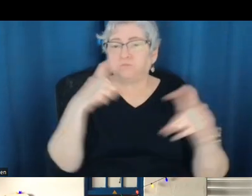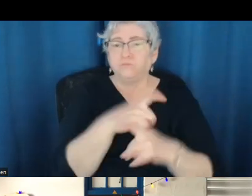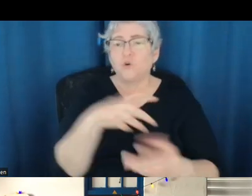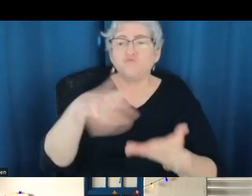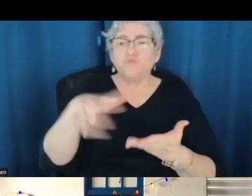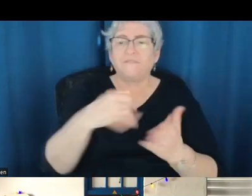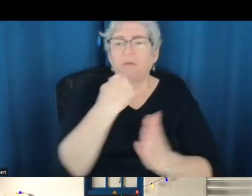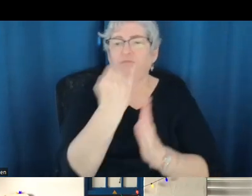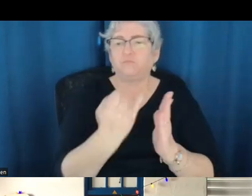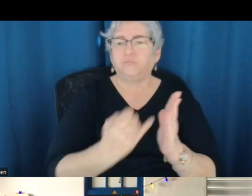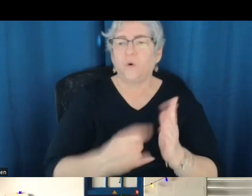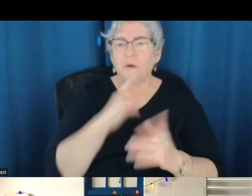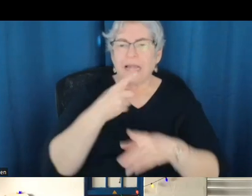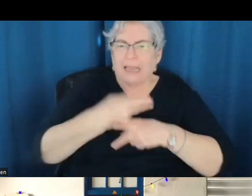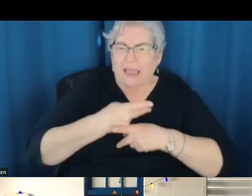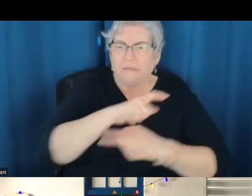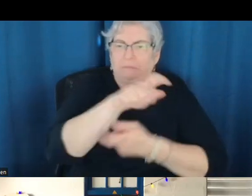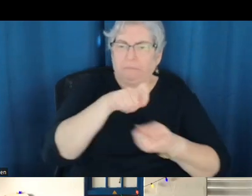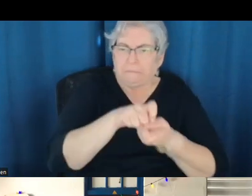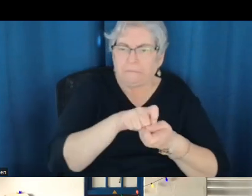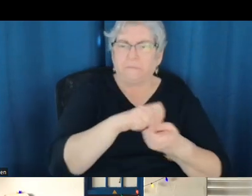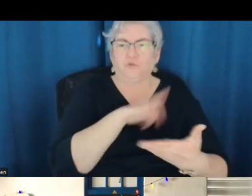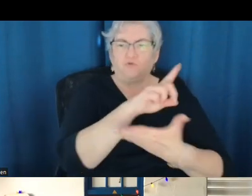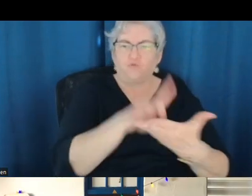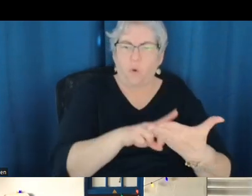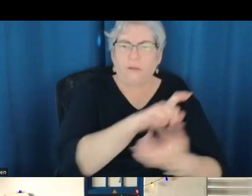sketch, or a carefully detailed drawing.